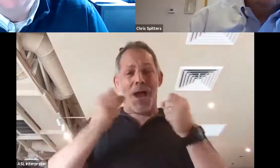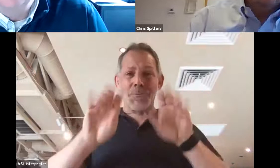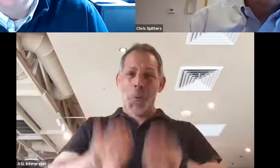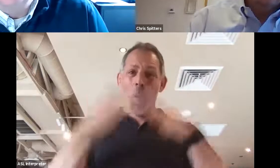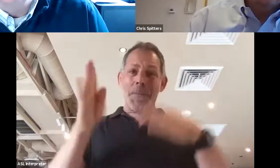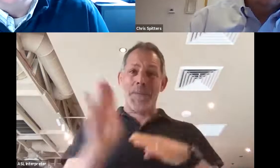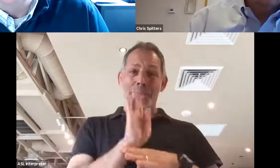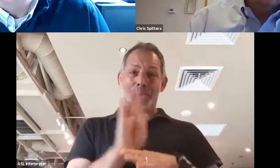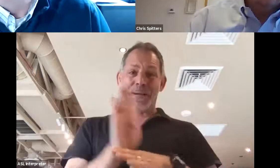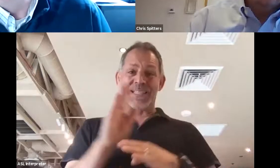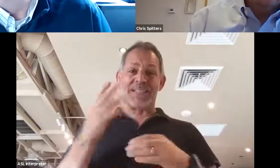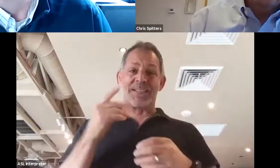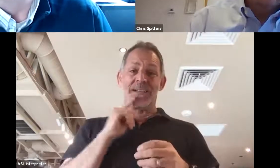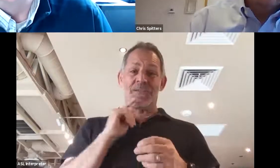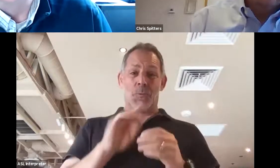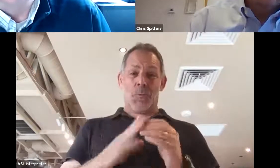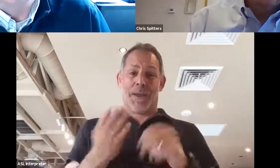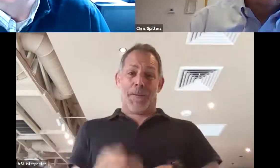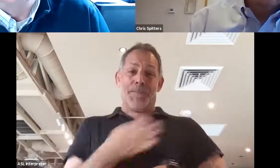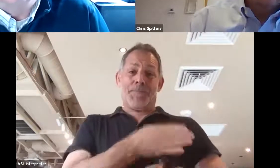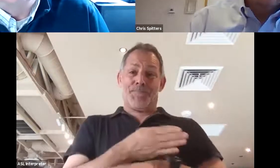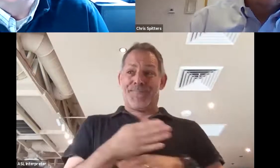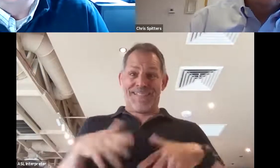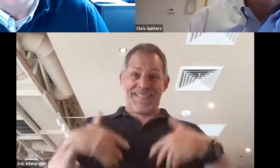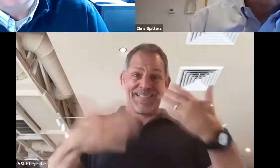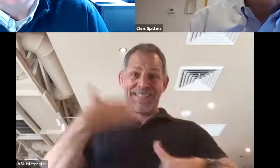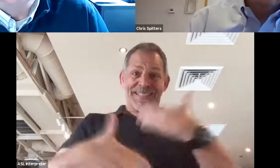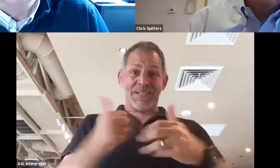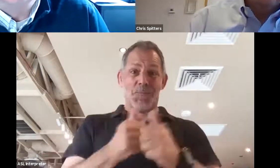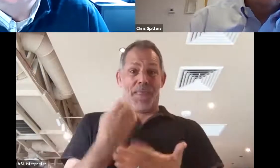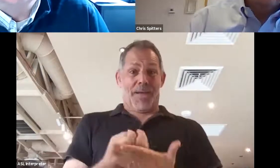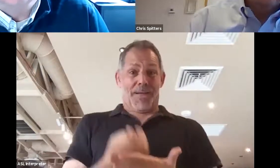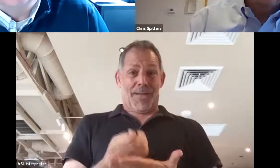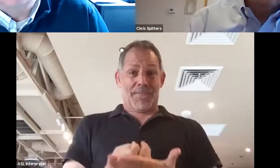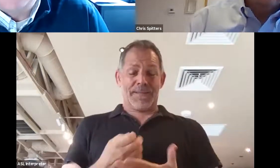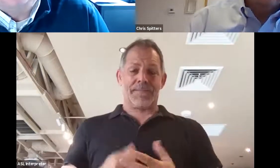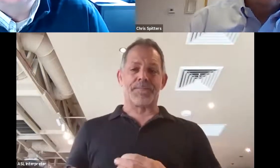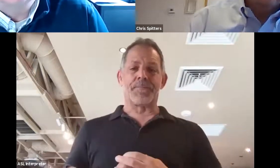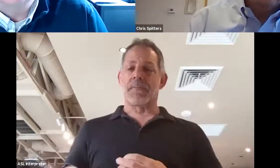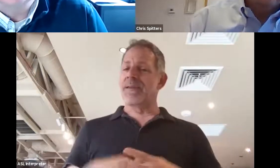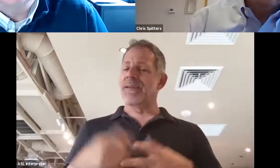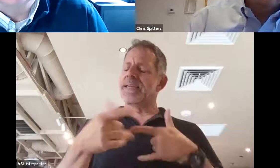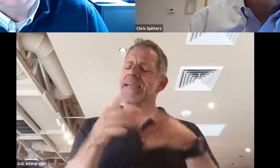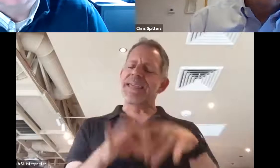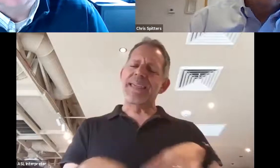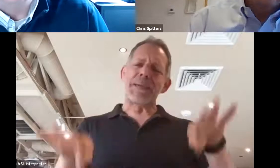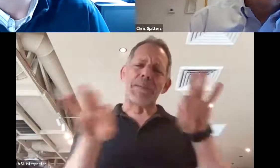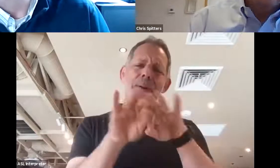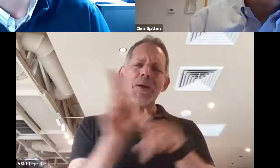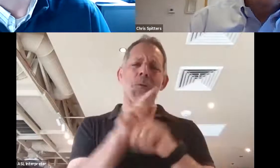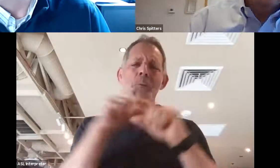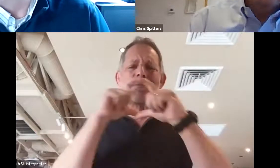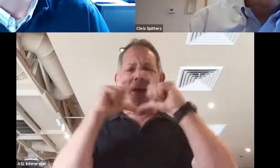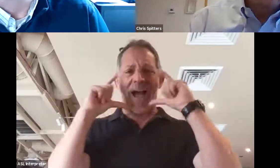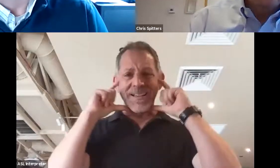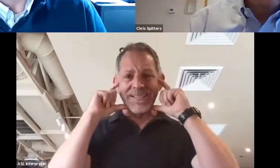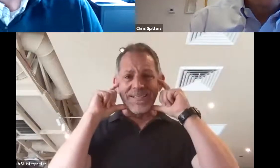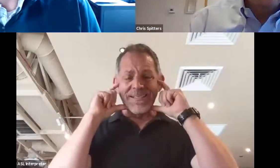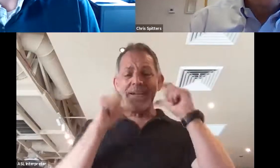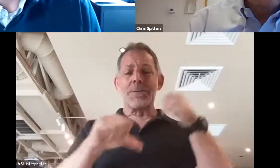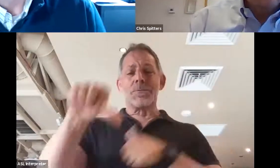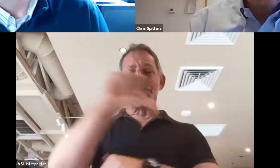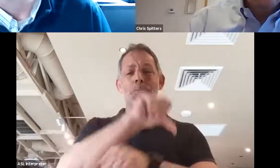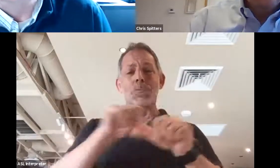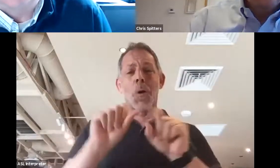beginning: maintaining social distance, washing our hands, wearing a mask. And if everybody would do these things, our numbers